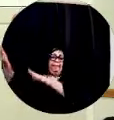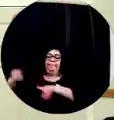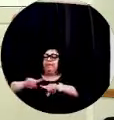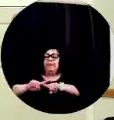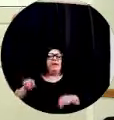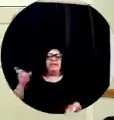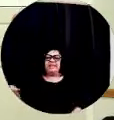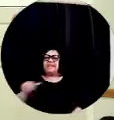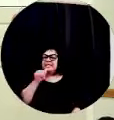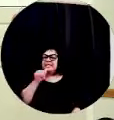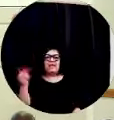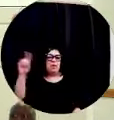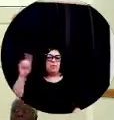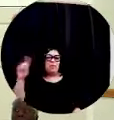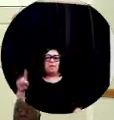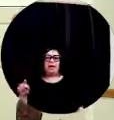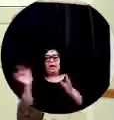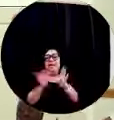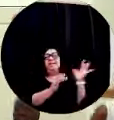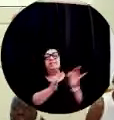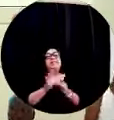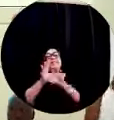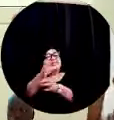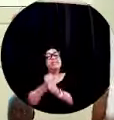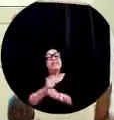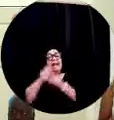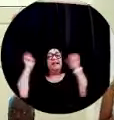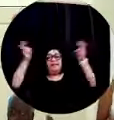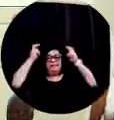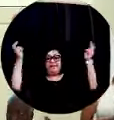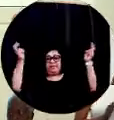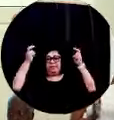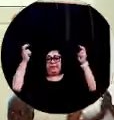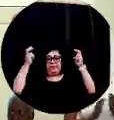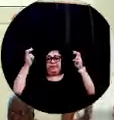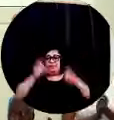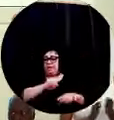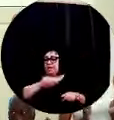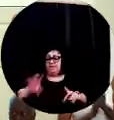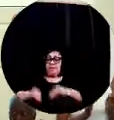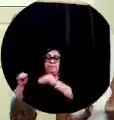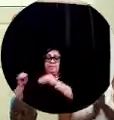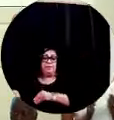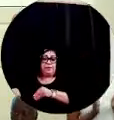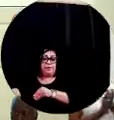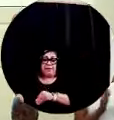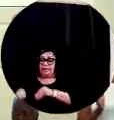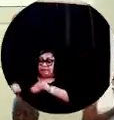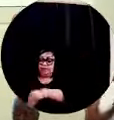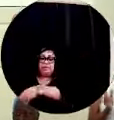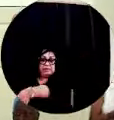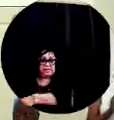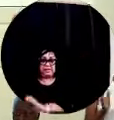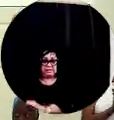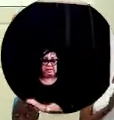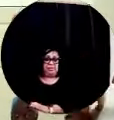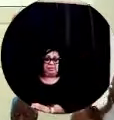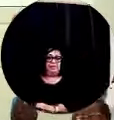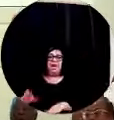say early, one Sunday morning, when death couldn't keep him in the grave, I said, he got